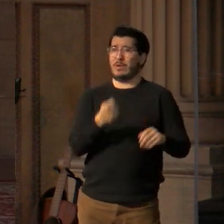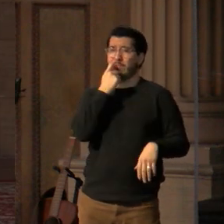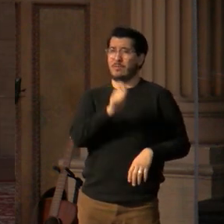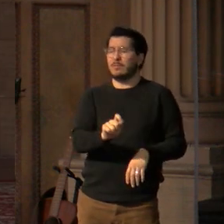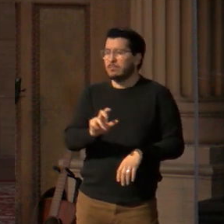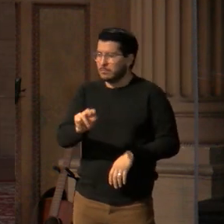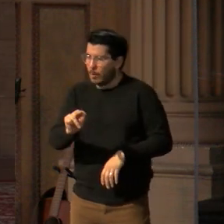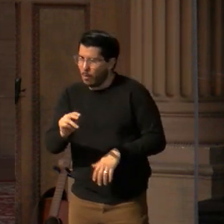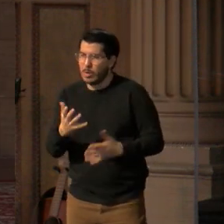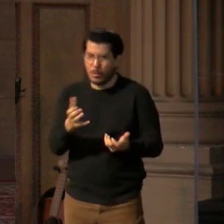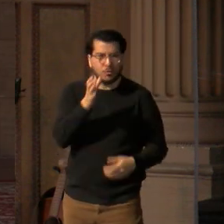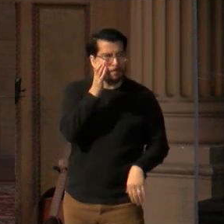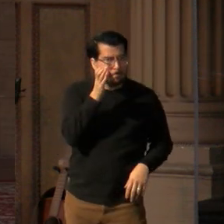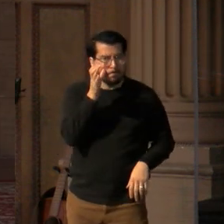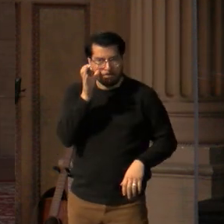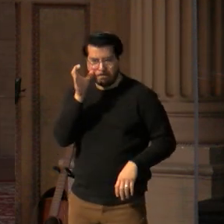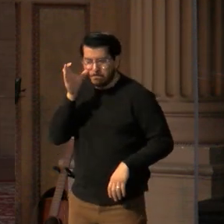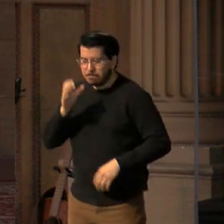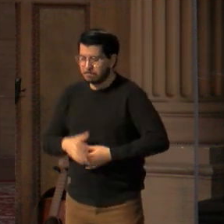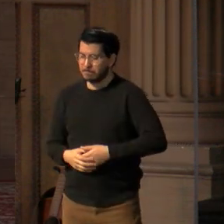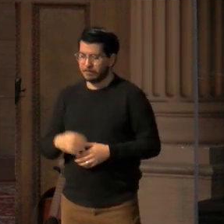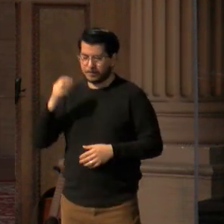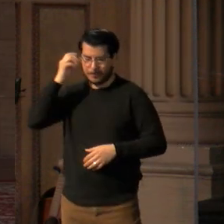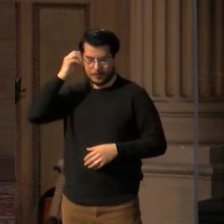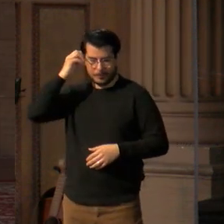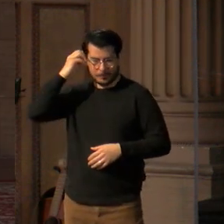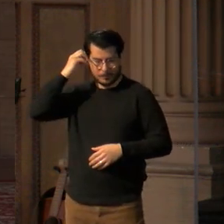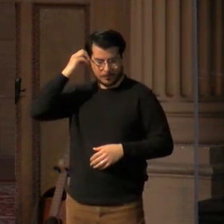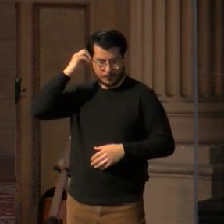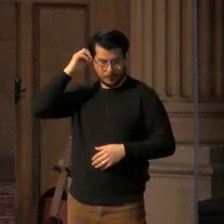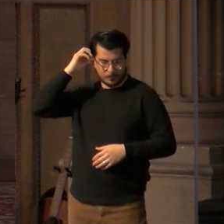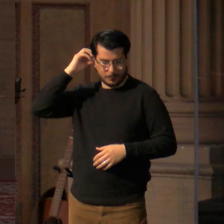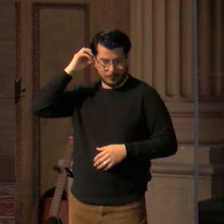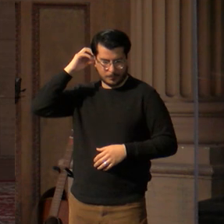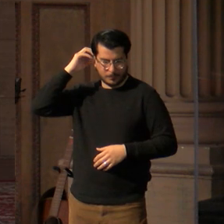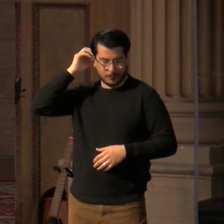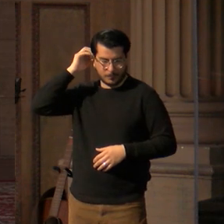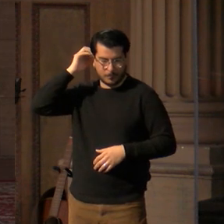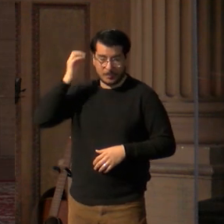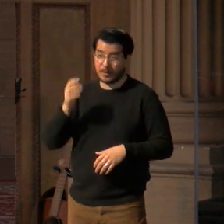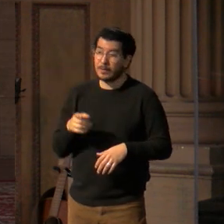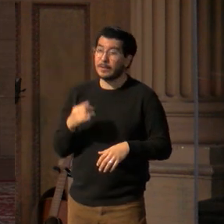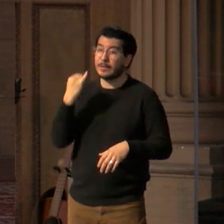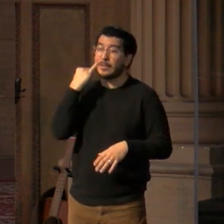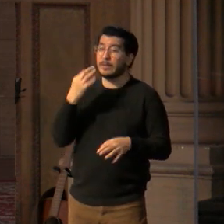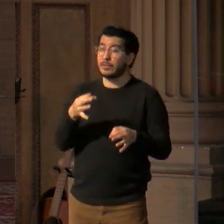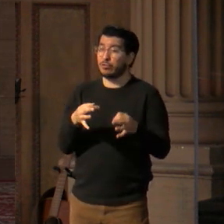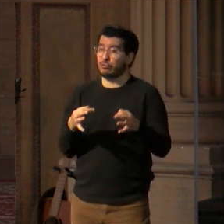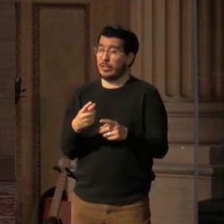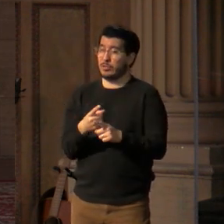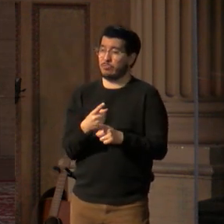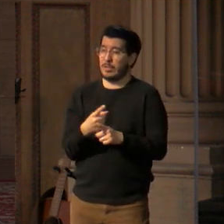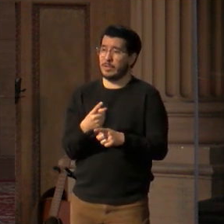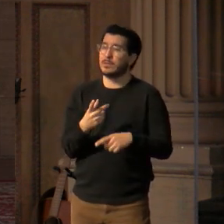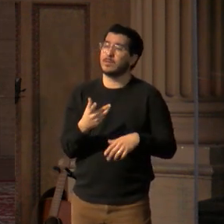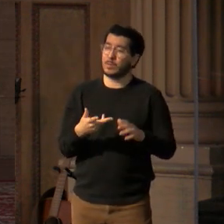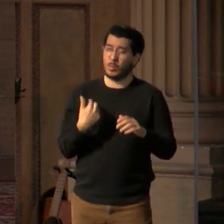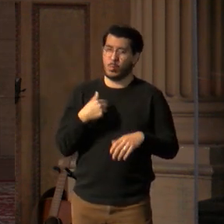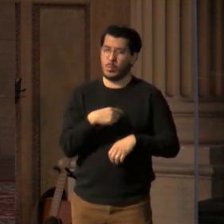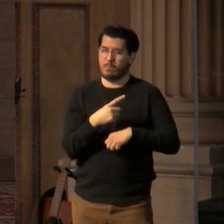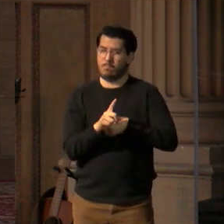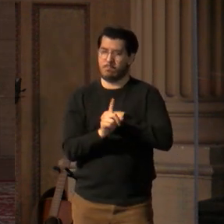Also, if we're going to judge rightly, we would only penalize people in a way that we would want to be penalized.